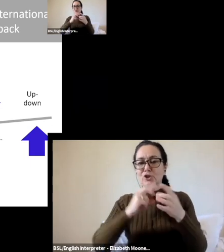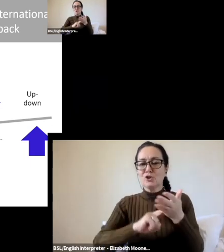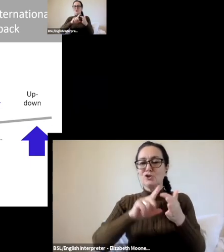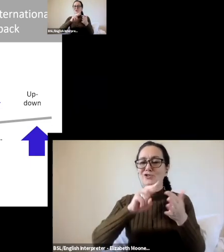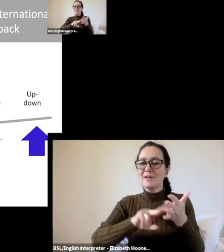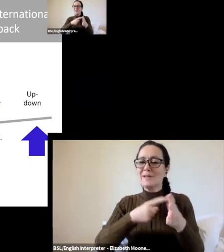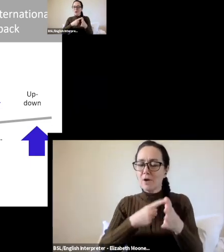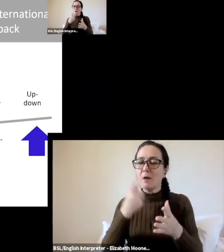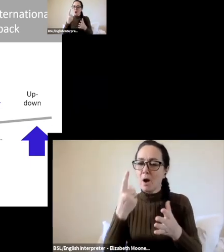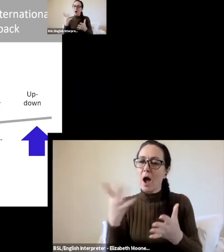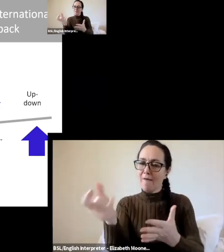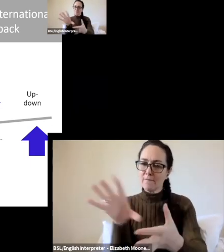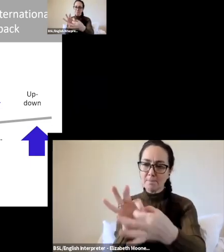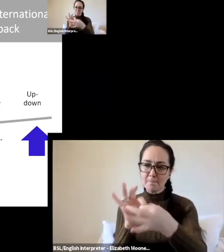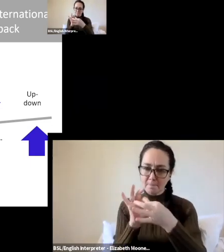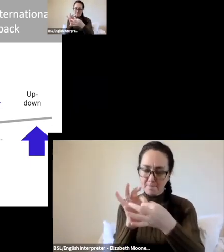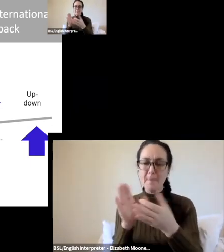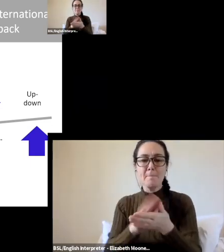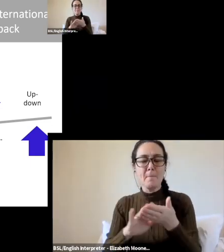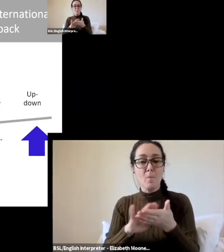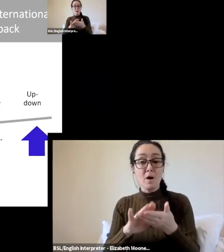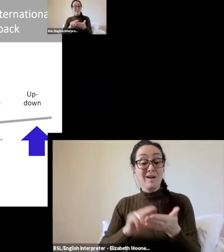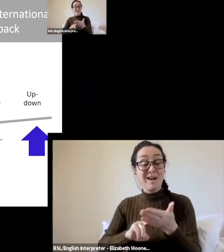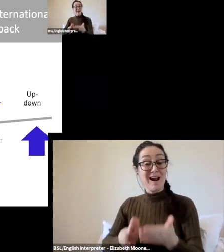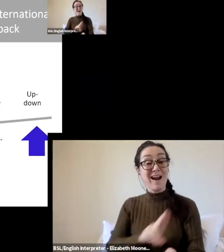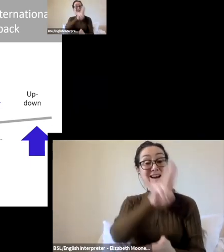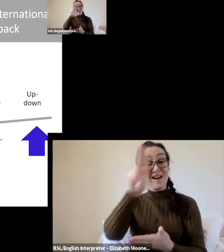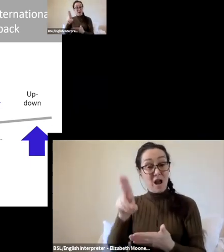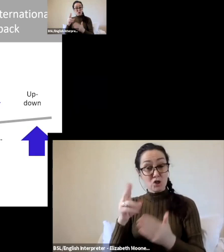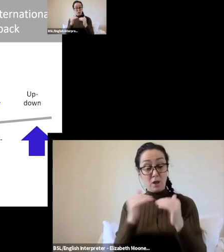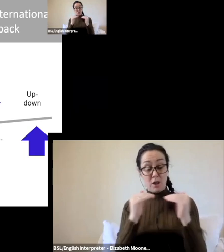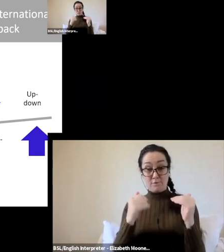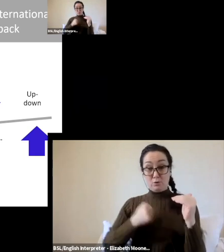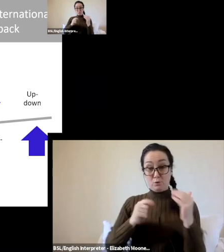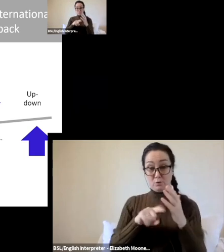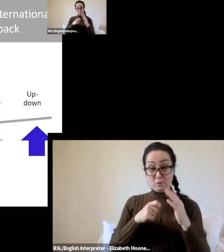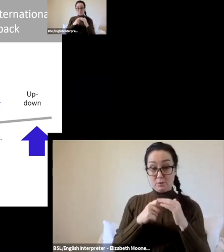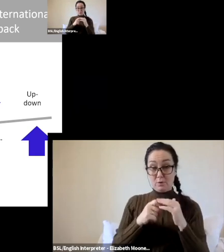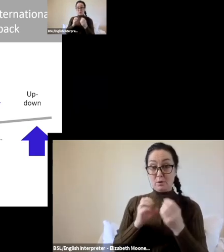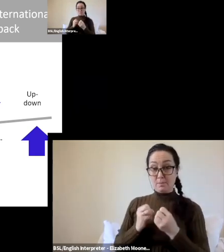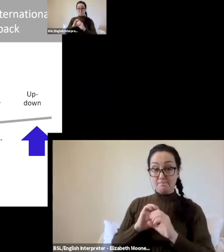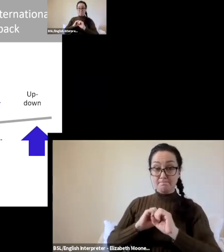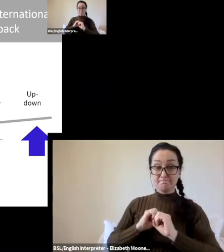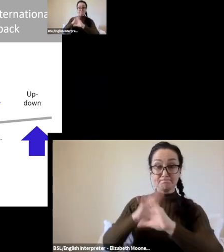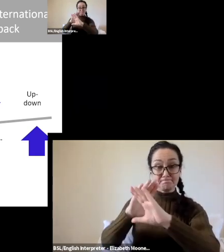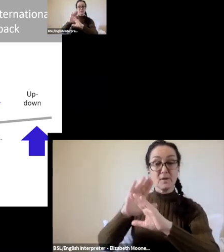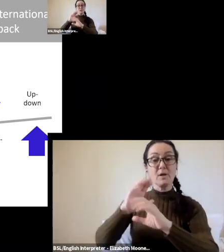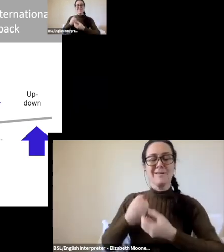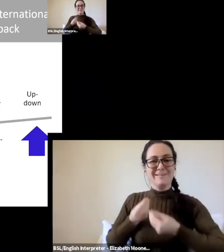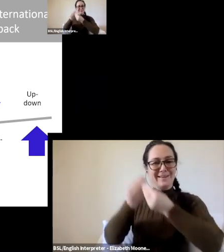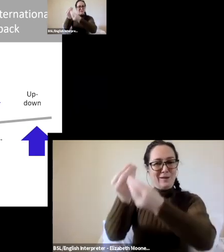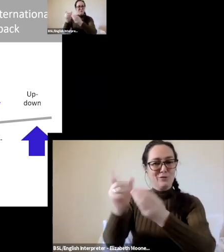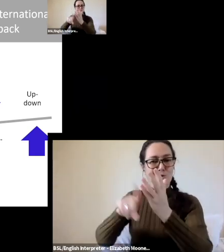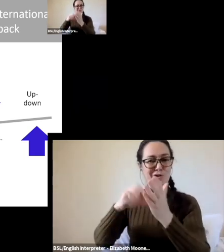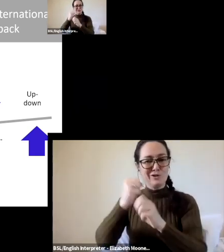level. So we get the inputs from the national level through the submission of the reports, through the advocacy